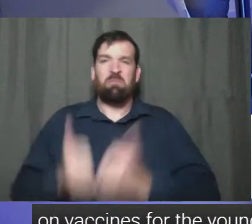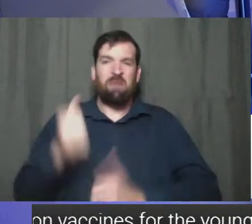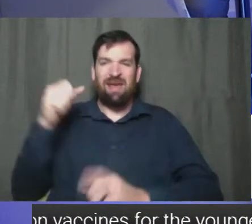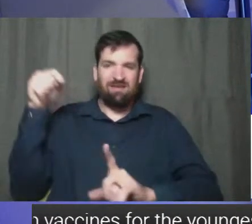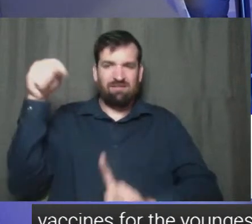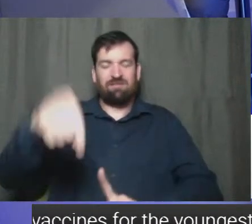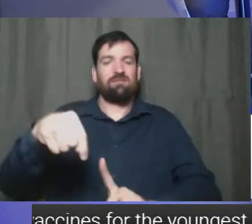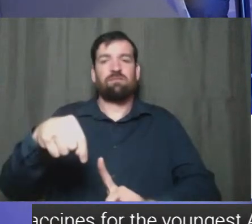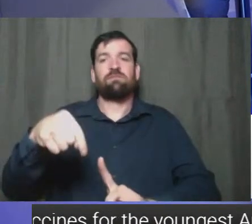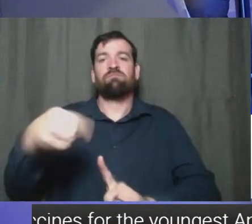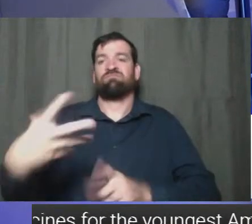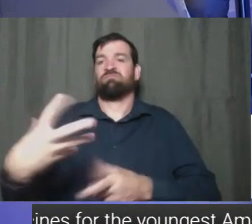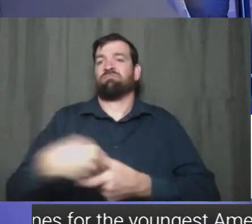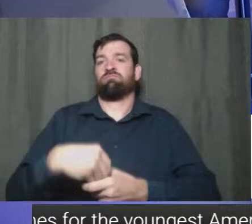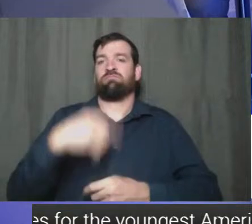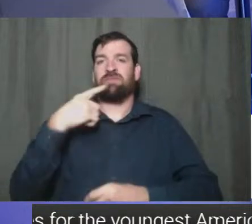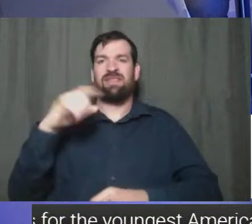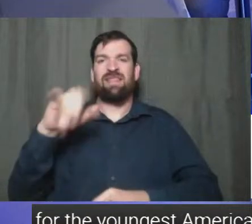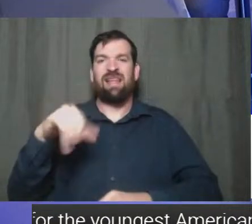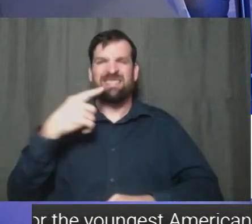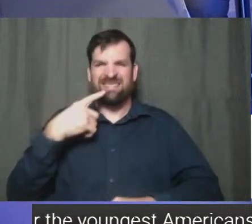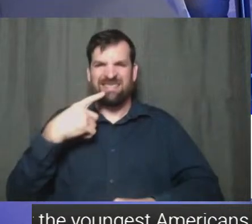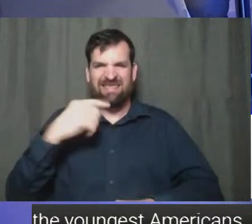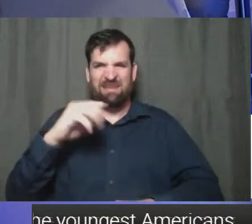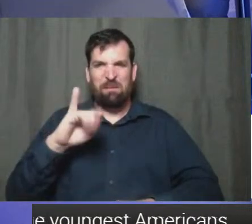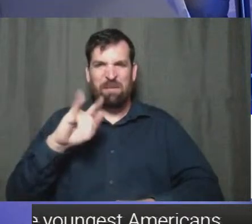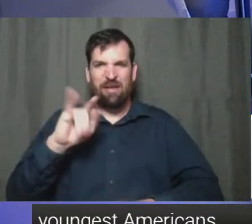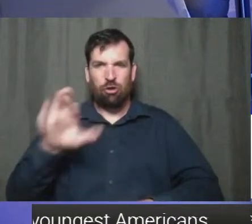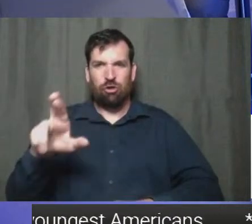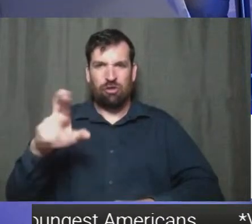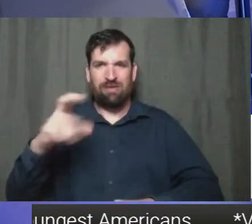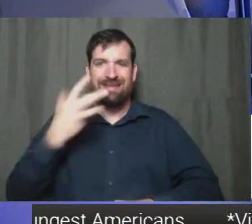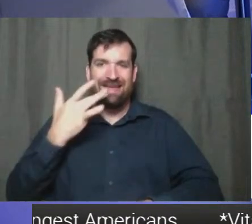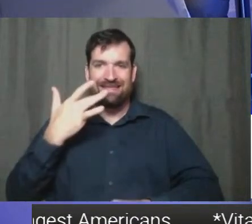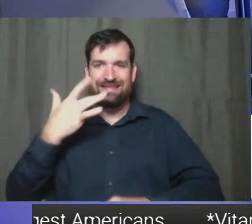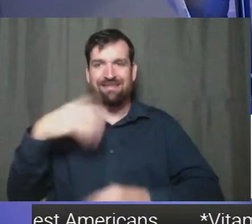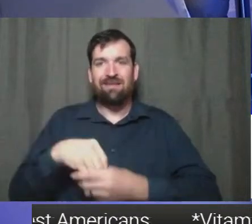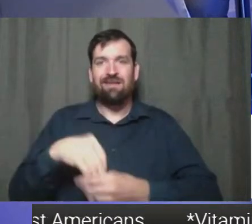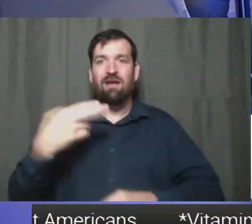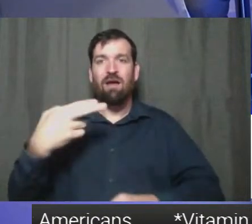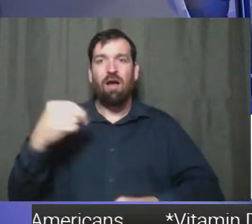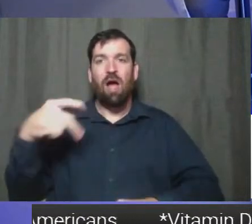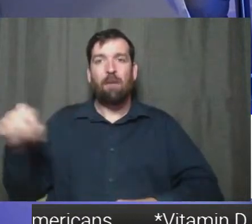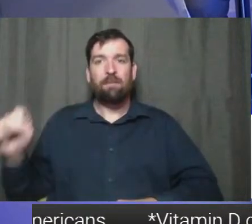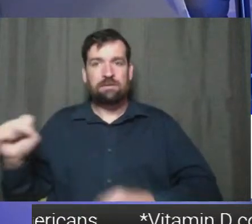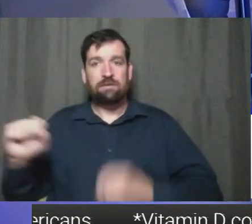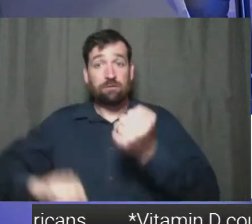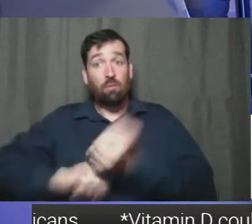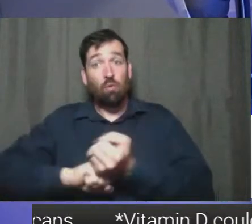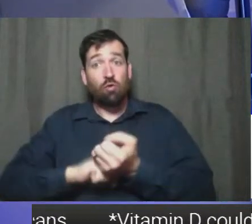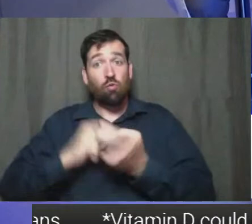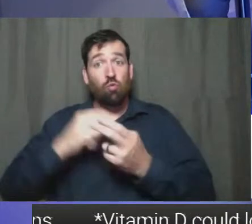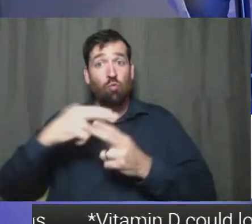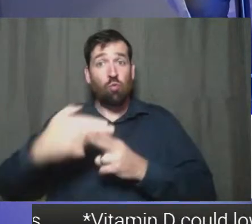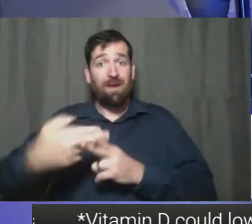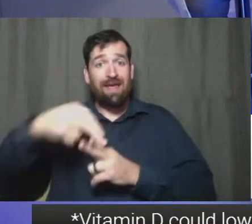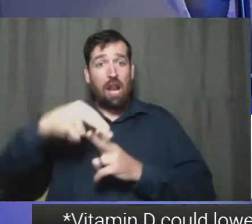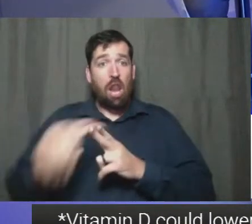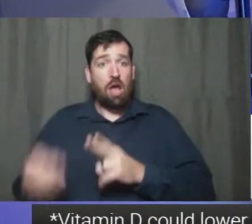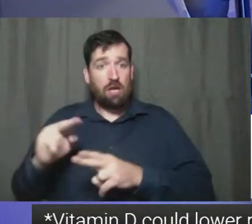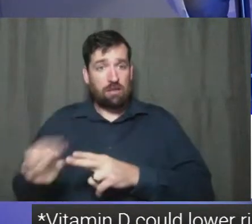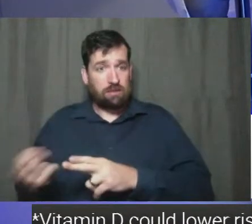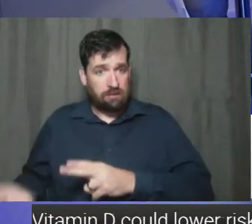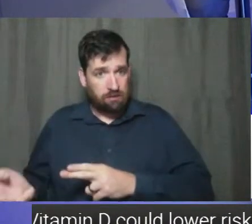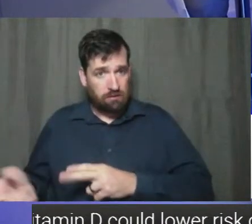for that bitter taste that we taste in hops that might support weight loss. Do you know anything about that? Is that still a good